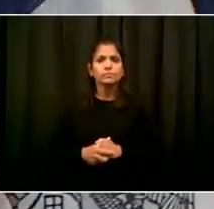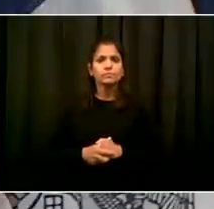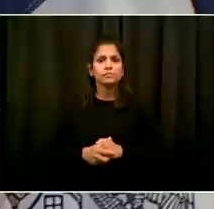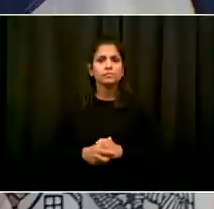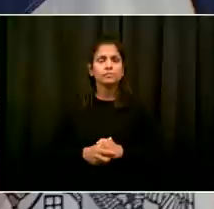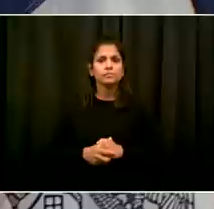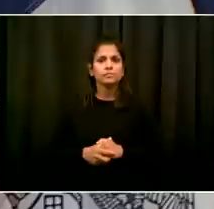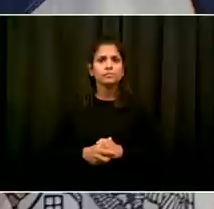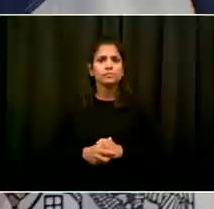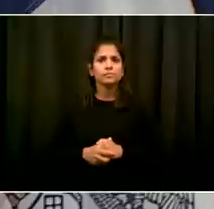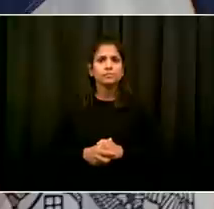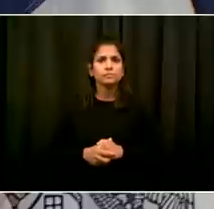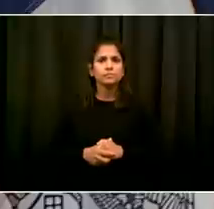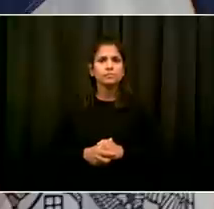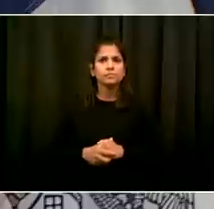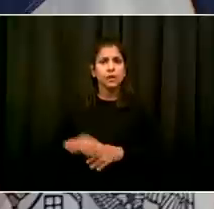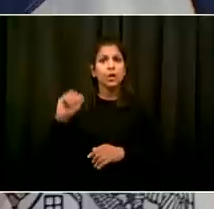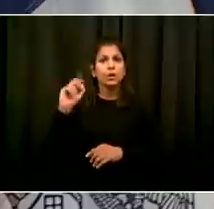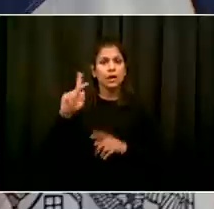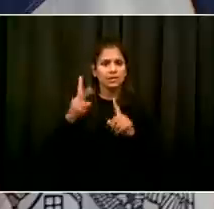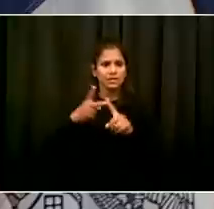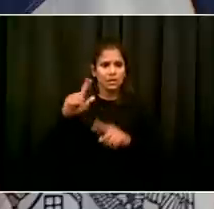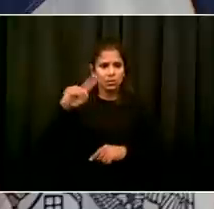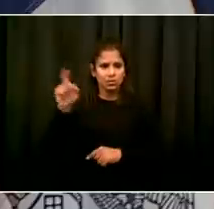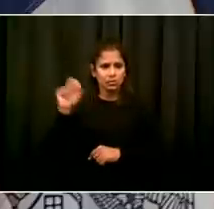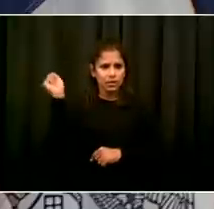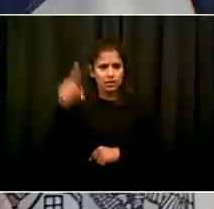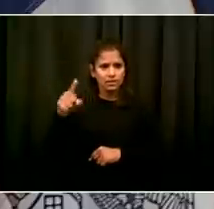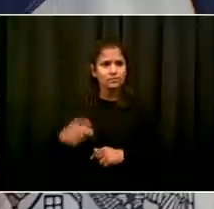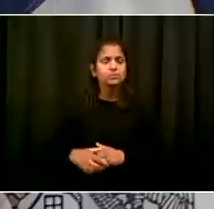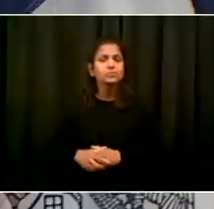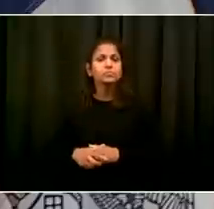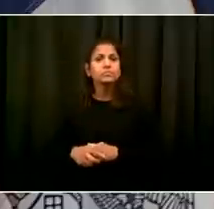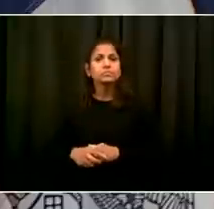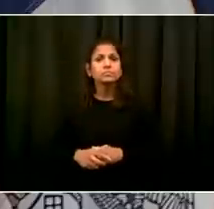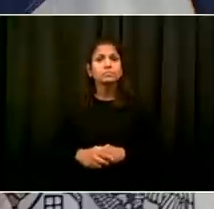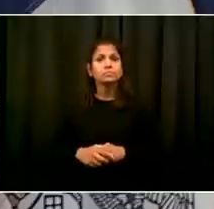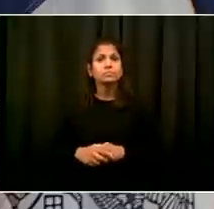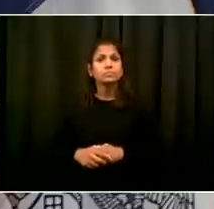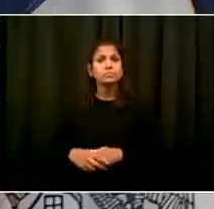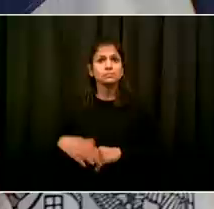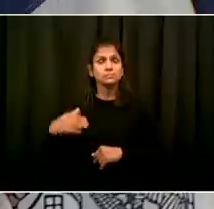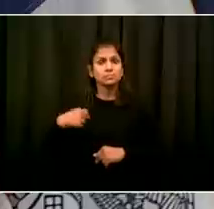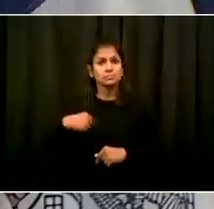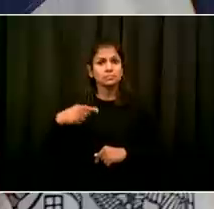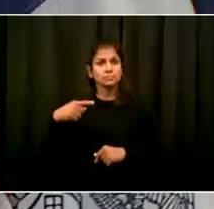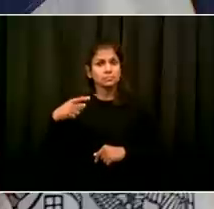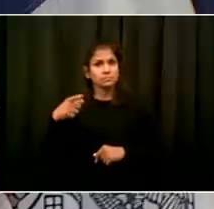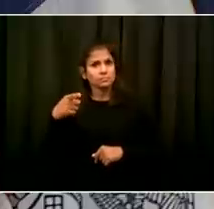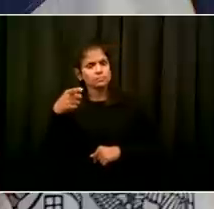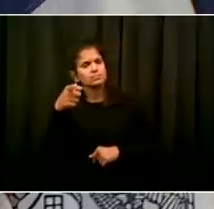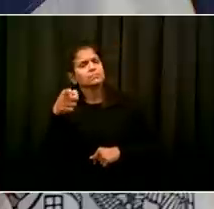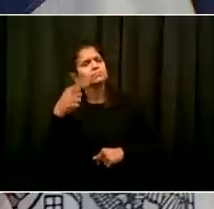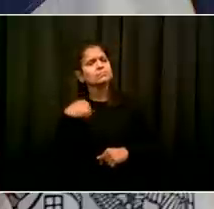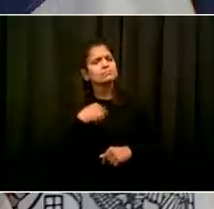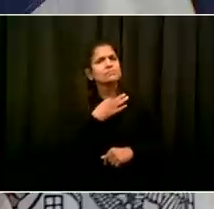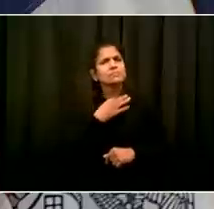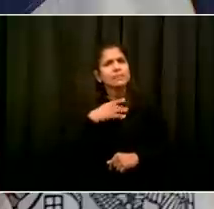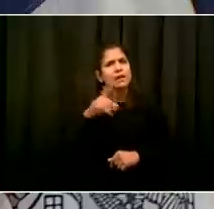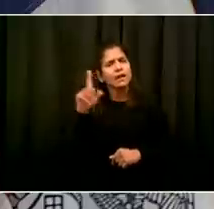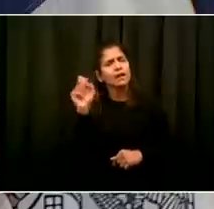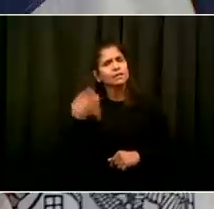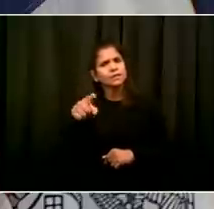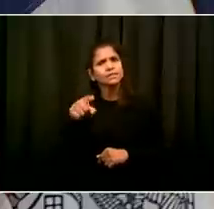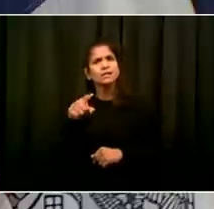Okay, thank you. And if I could, Mr. Mayor, ask you about this back and forth regarding the non-essential businesses.